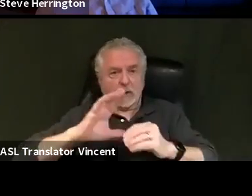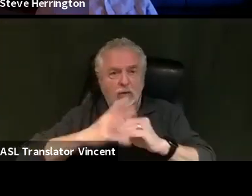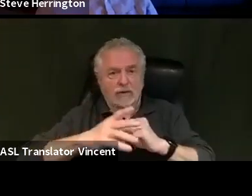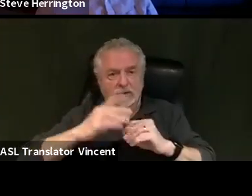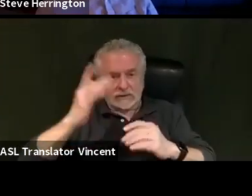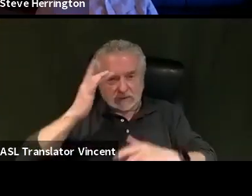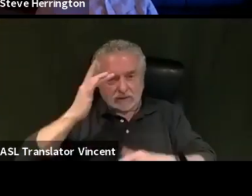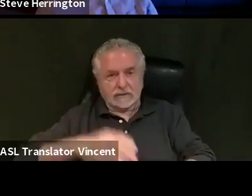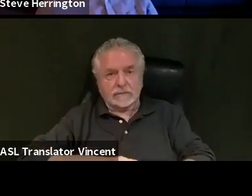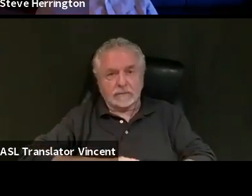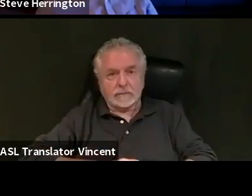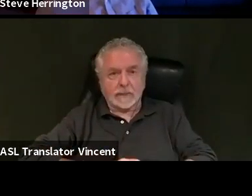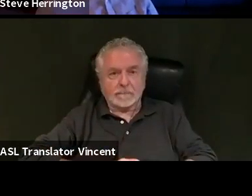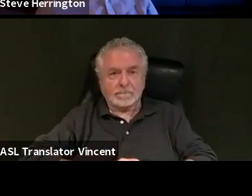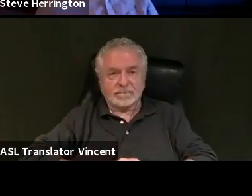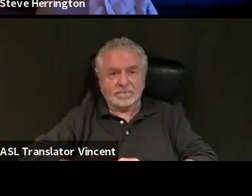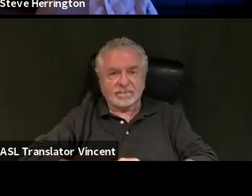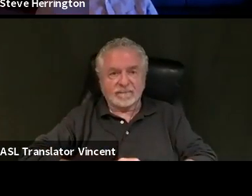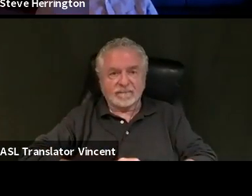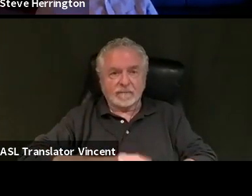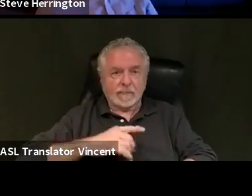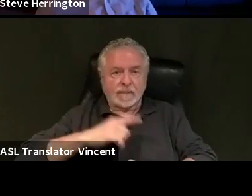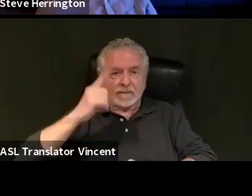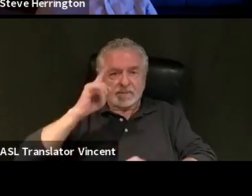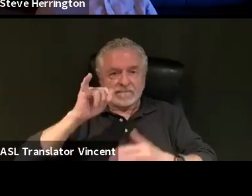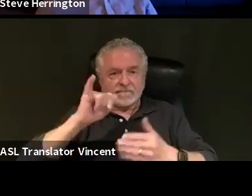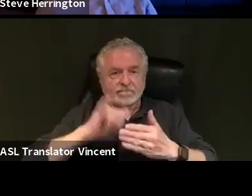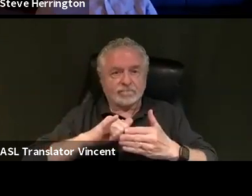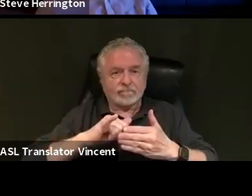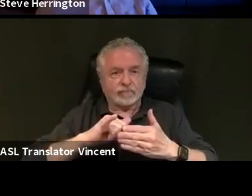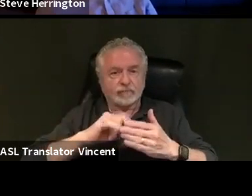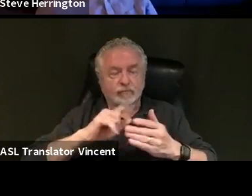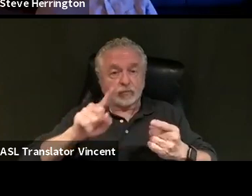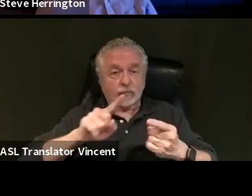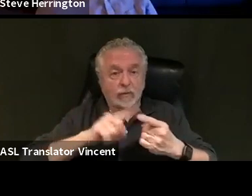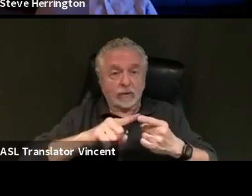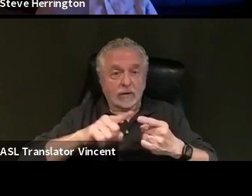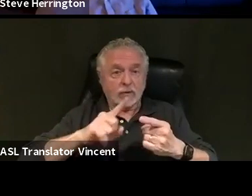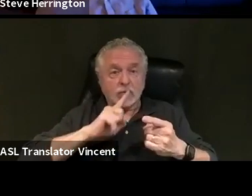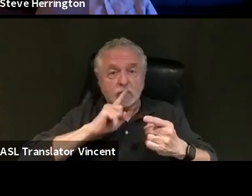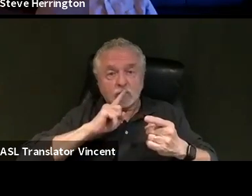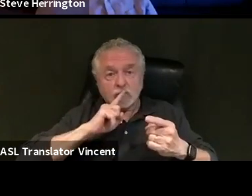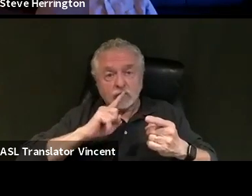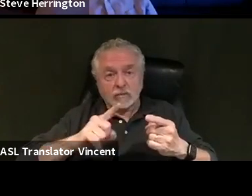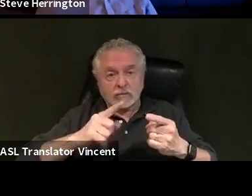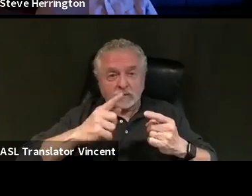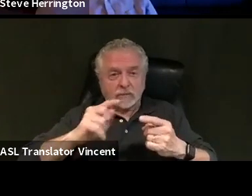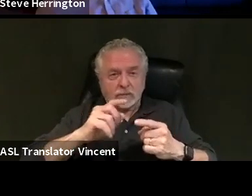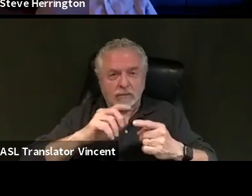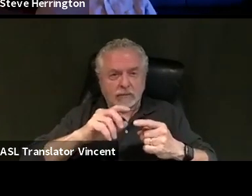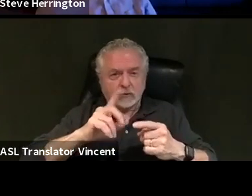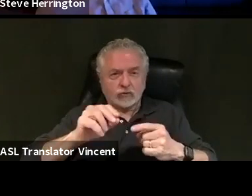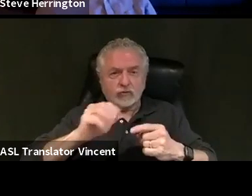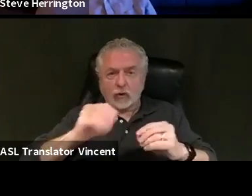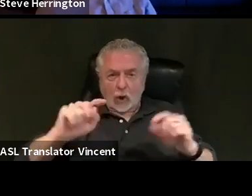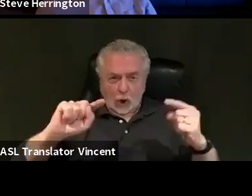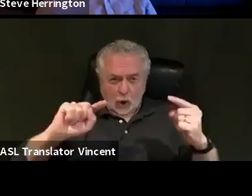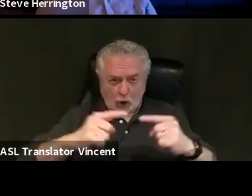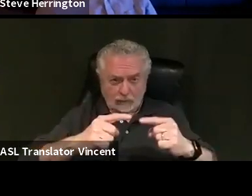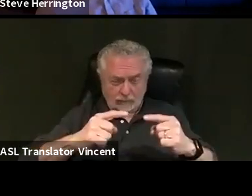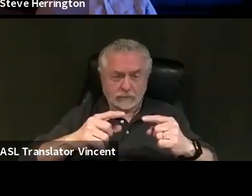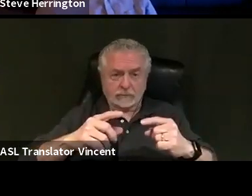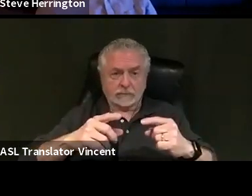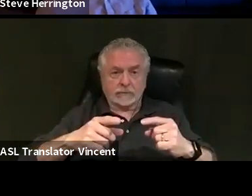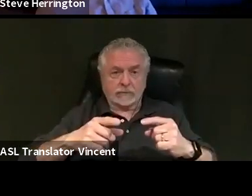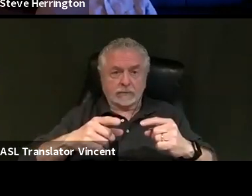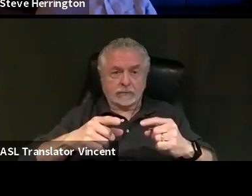coronavirus disease in this case. And I think that when you really are trying to do no harm, as I was saying in the onset